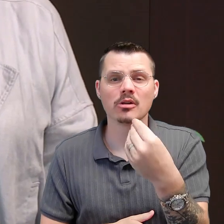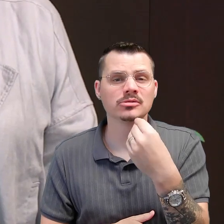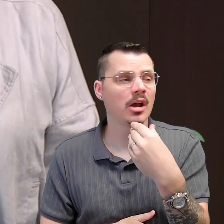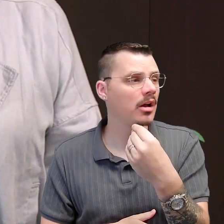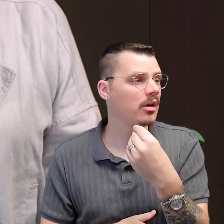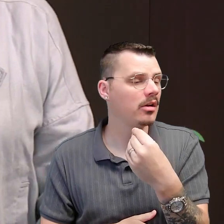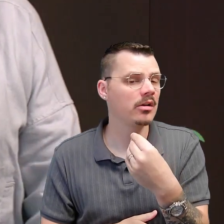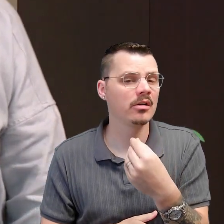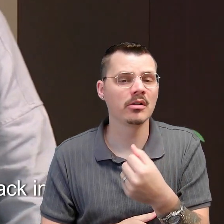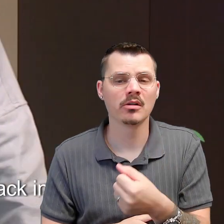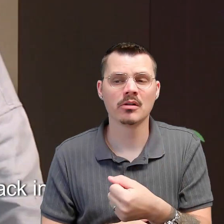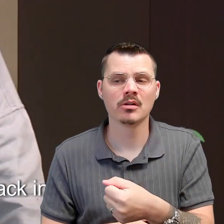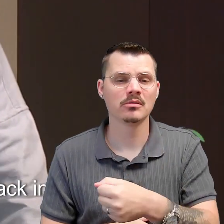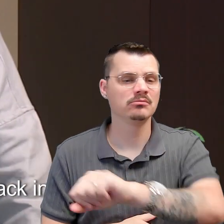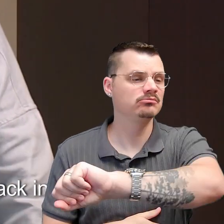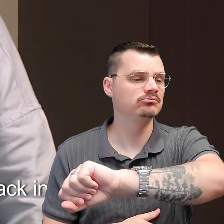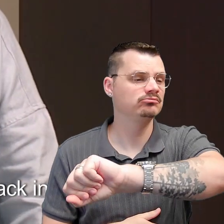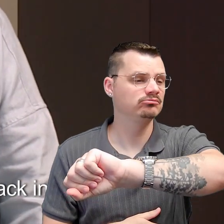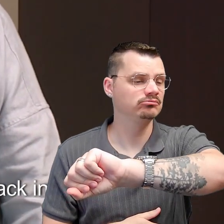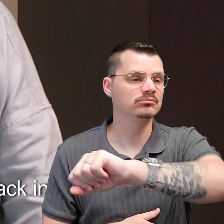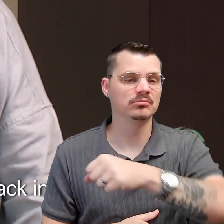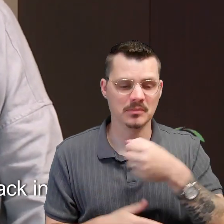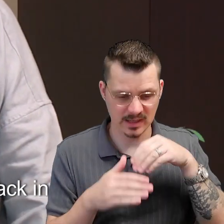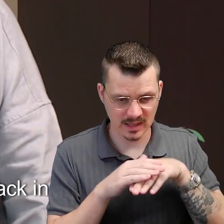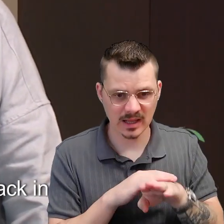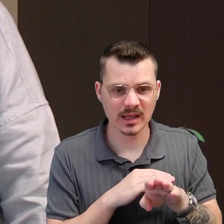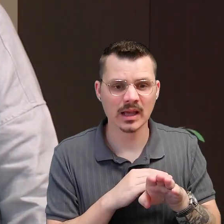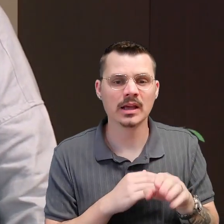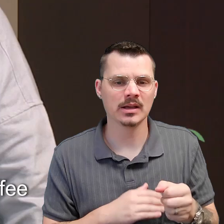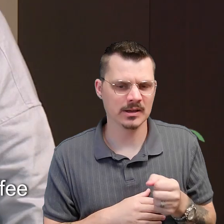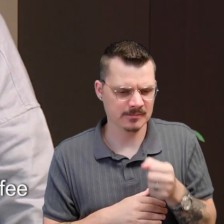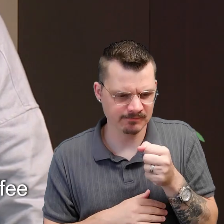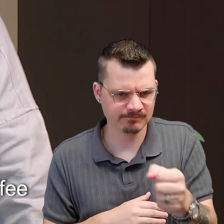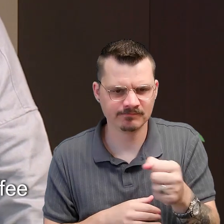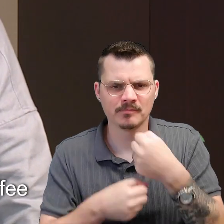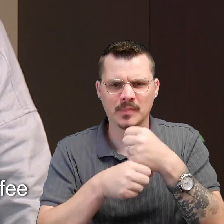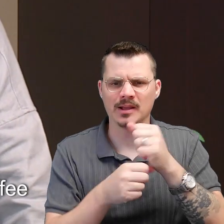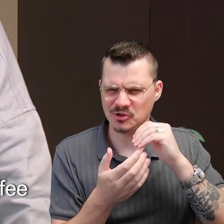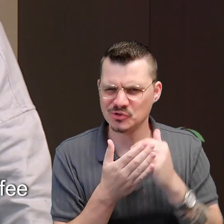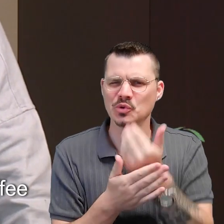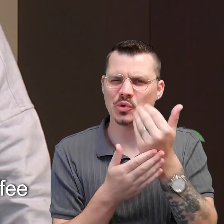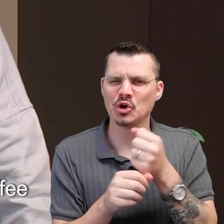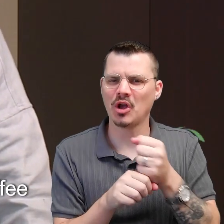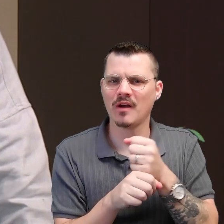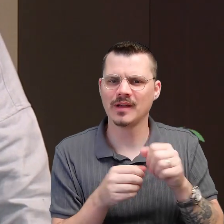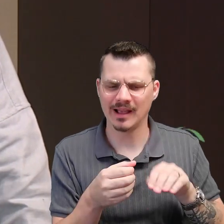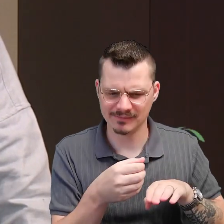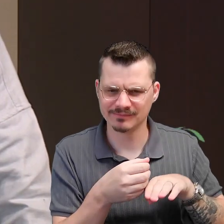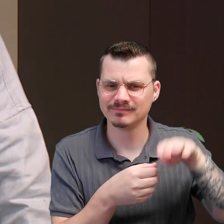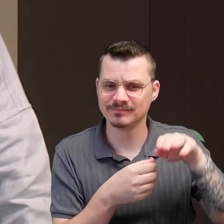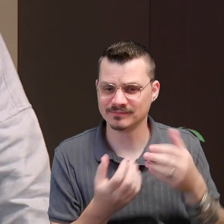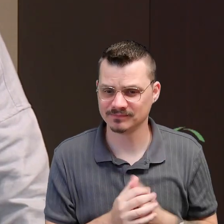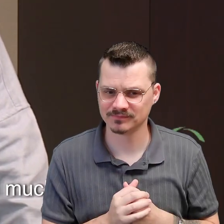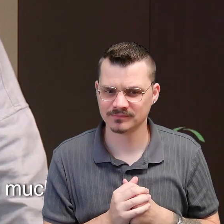outside, pouring it out on the ground, coming back in, and remaking the identical pot of coffee for